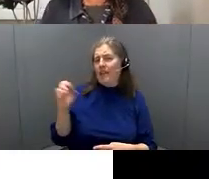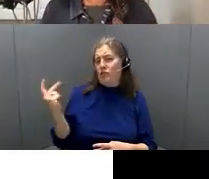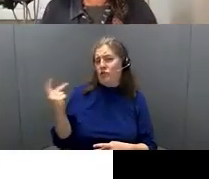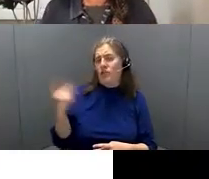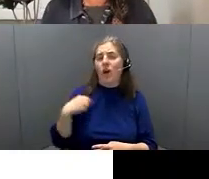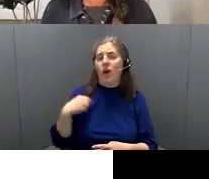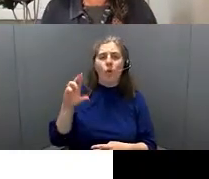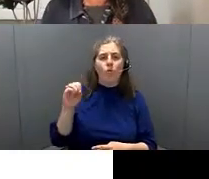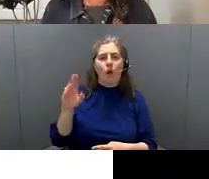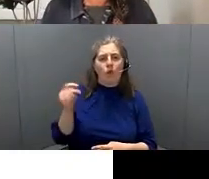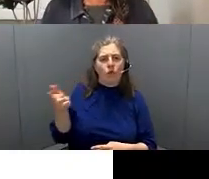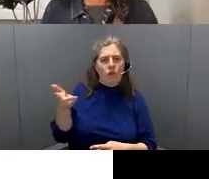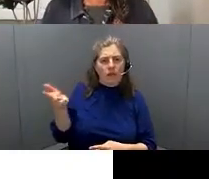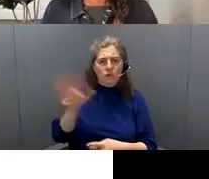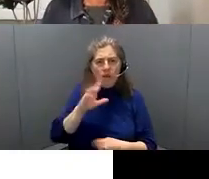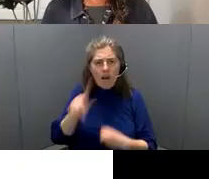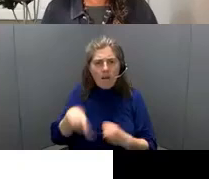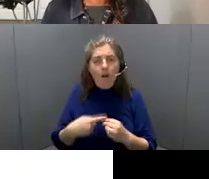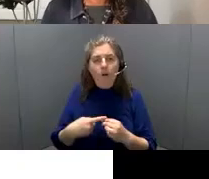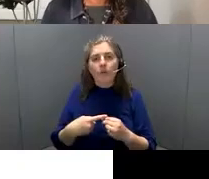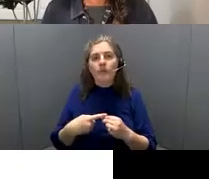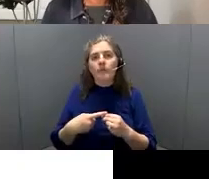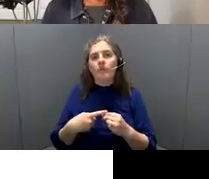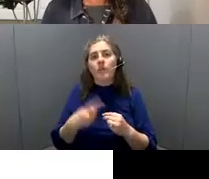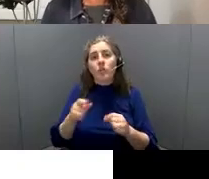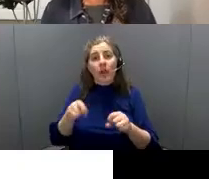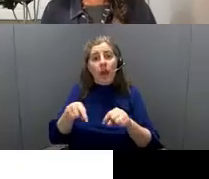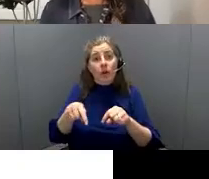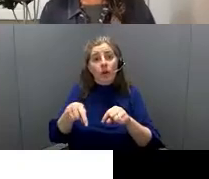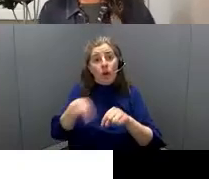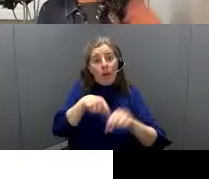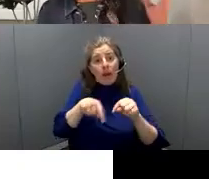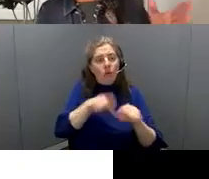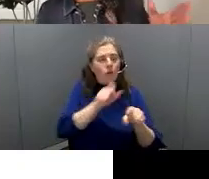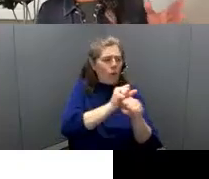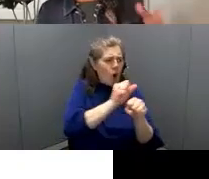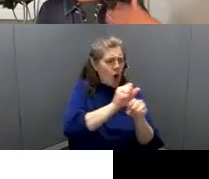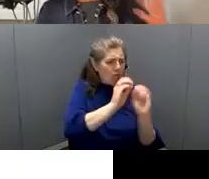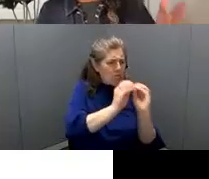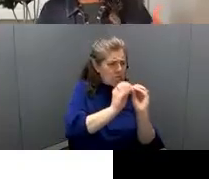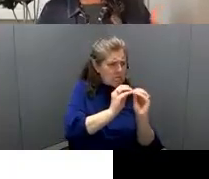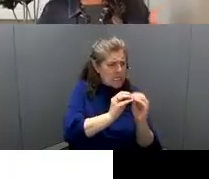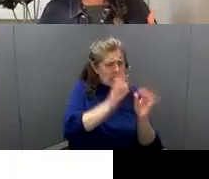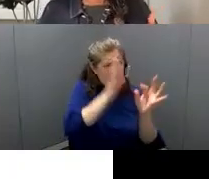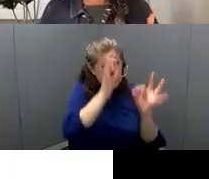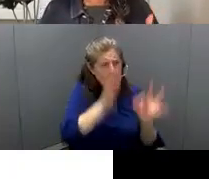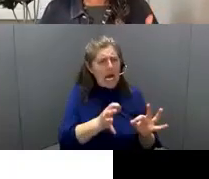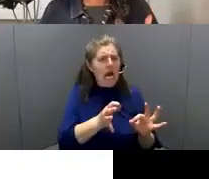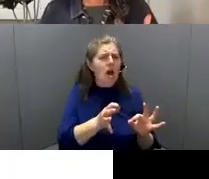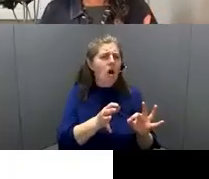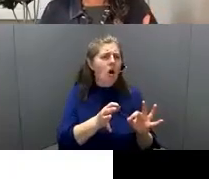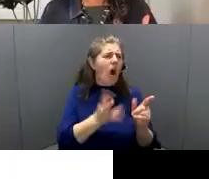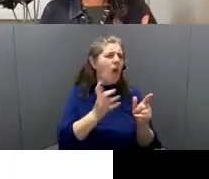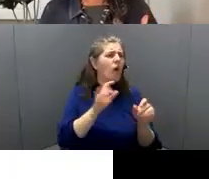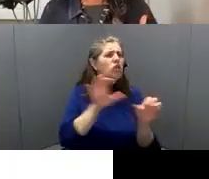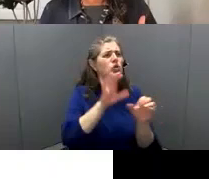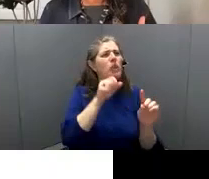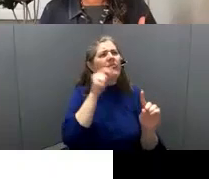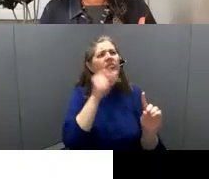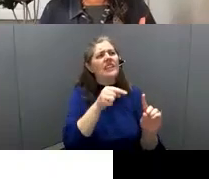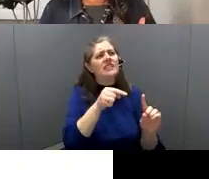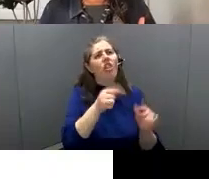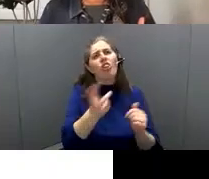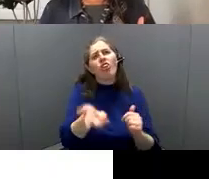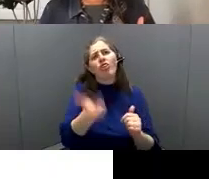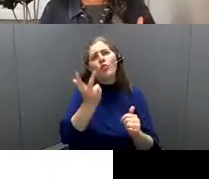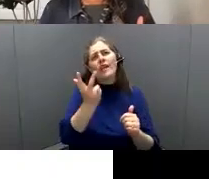and I were talking about earlier, is that you can go back, you can work on this. You can decide, I want to do 3